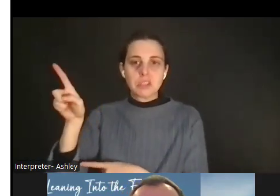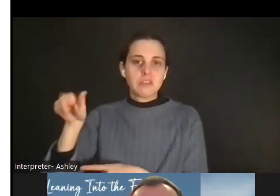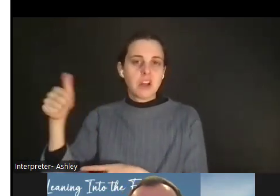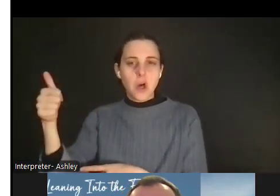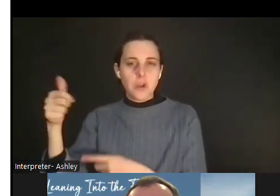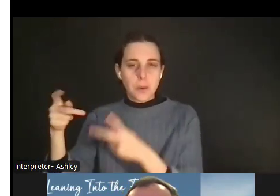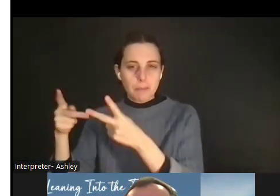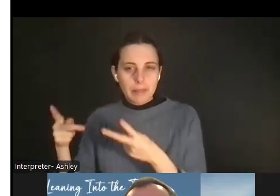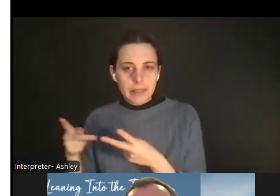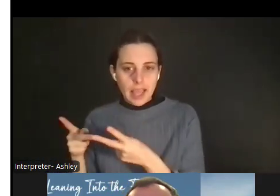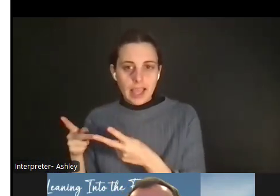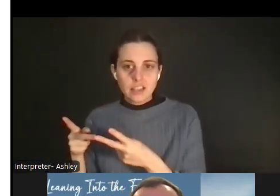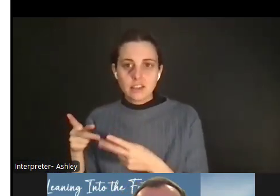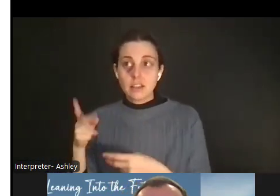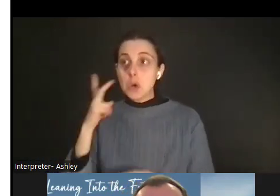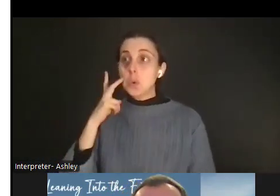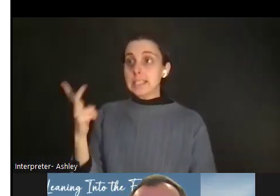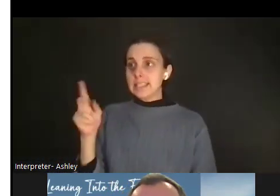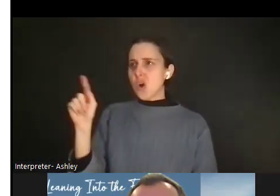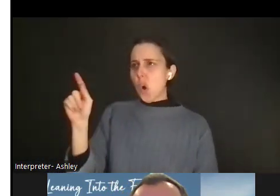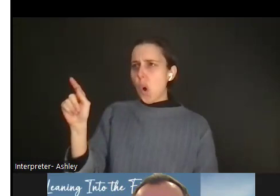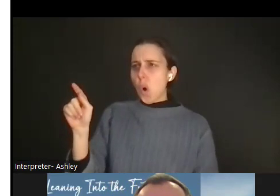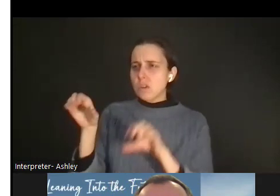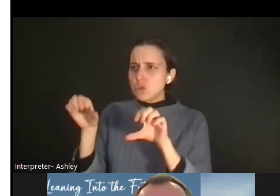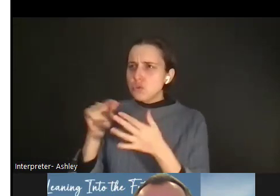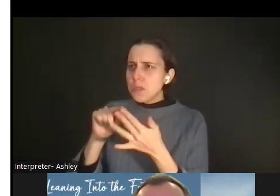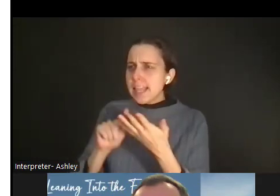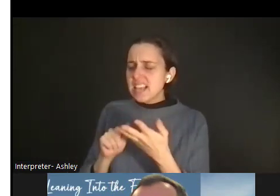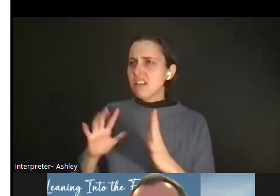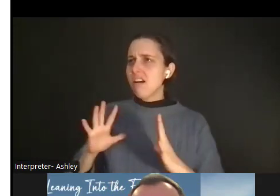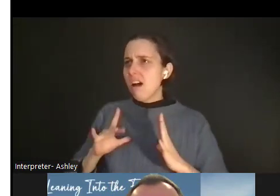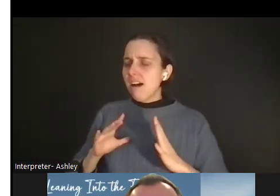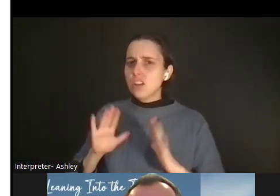and they say, yes, this is great. Totally see the value, eliminating waste,